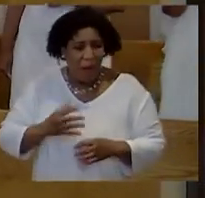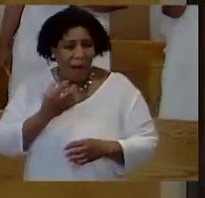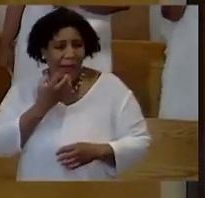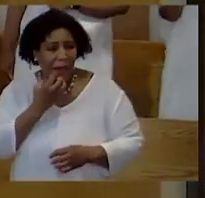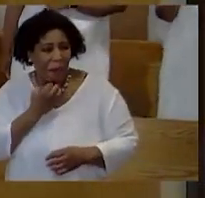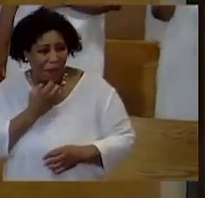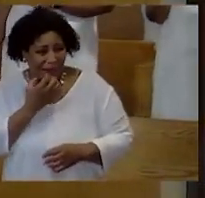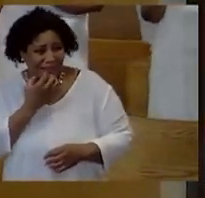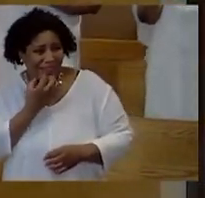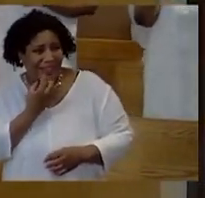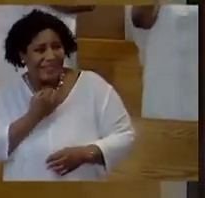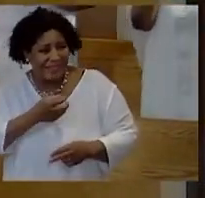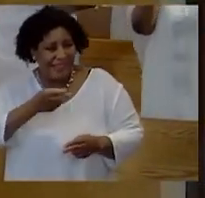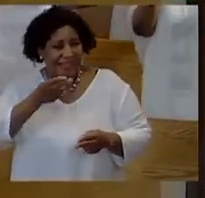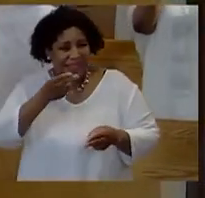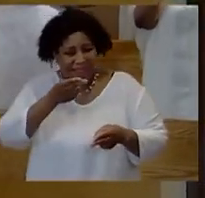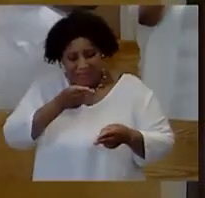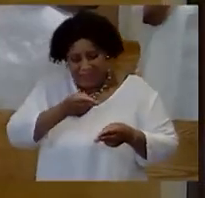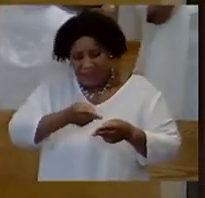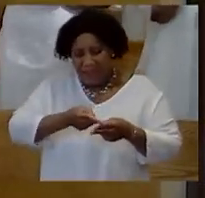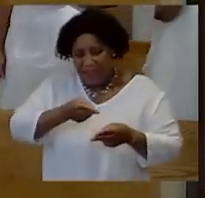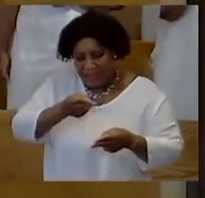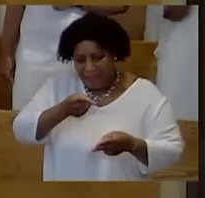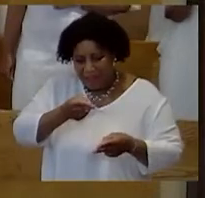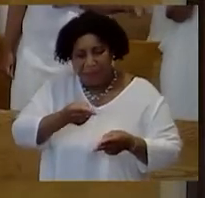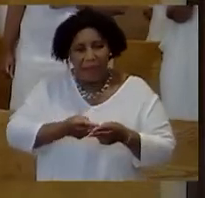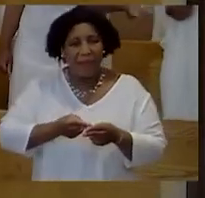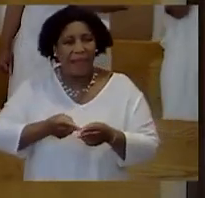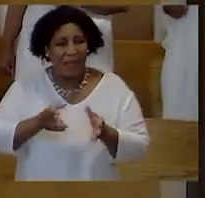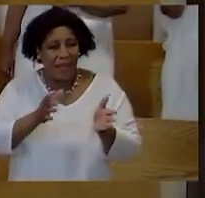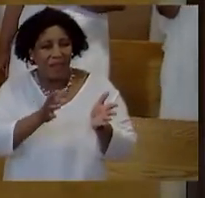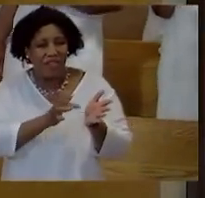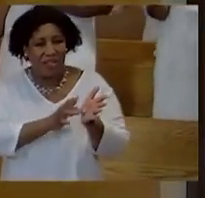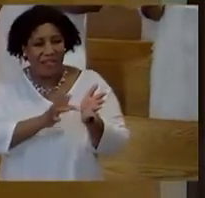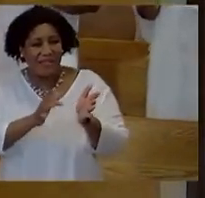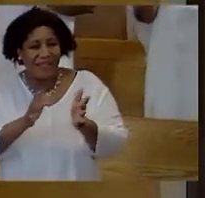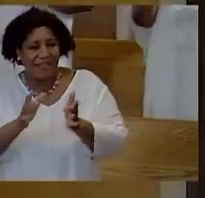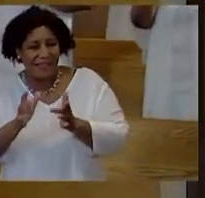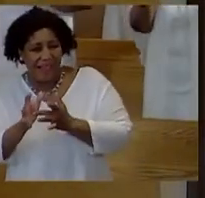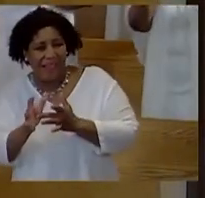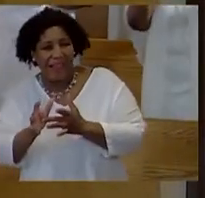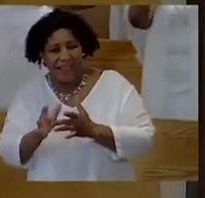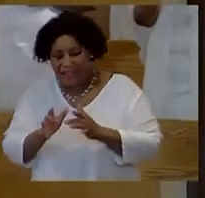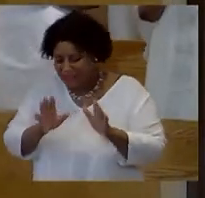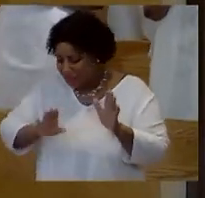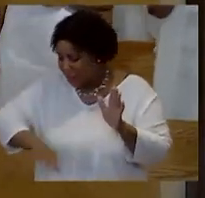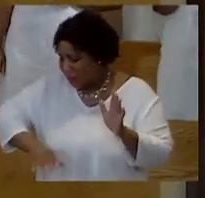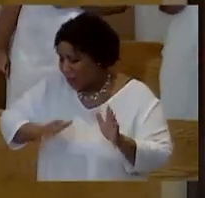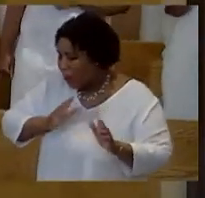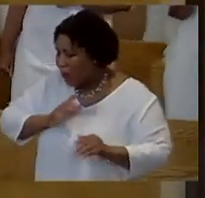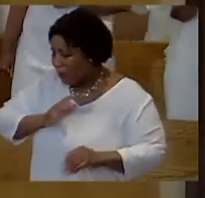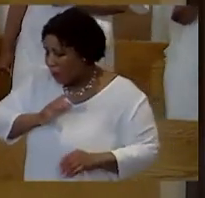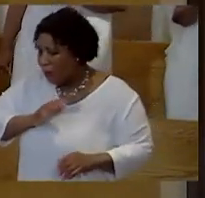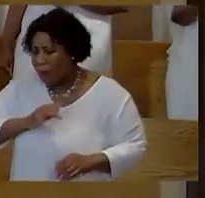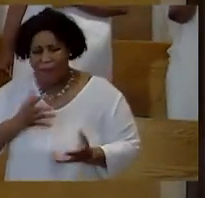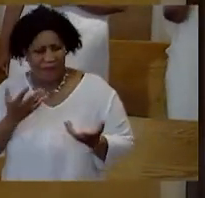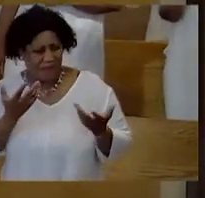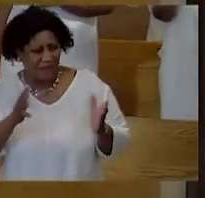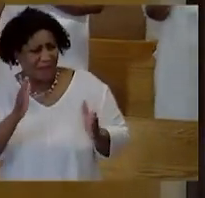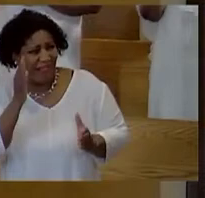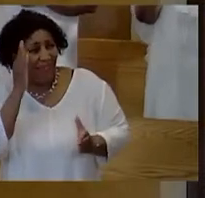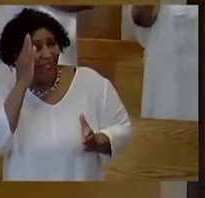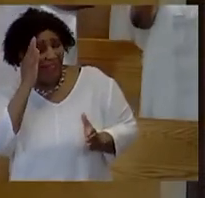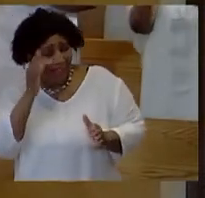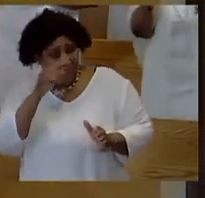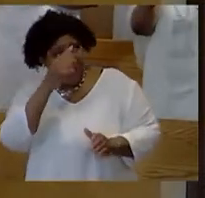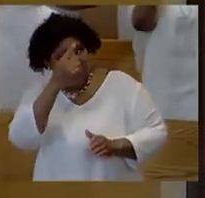precious, oh, how precious is that name of Jesus. I know He'll